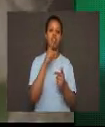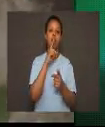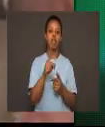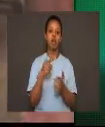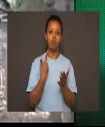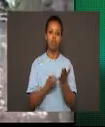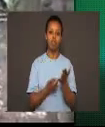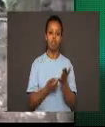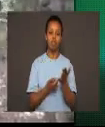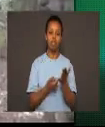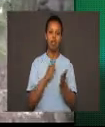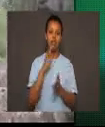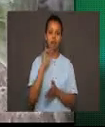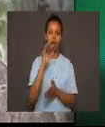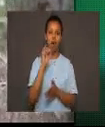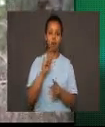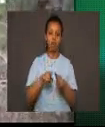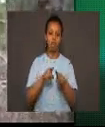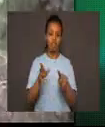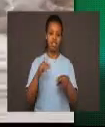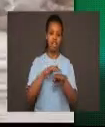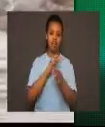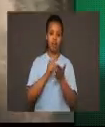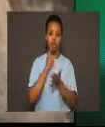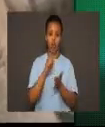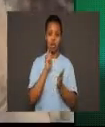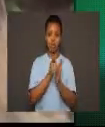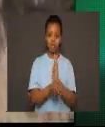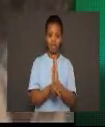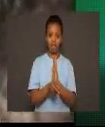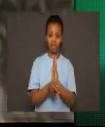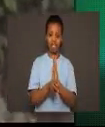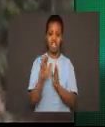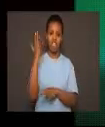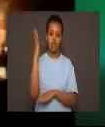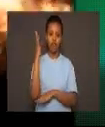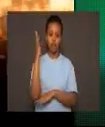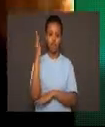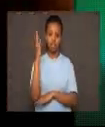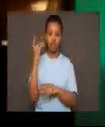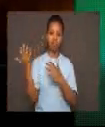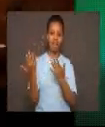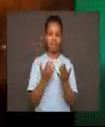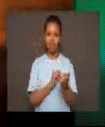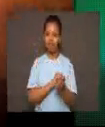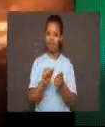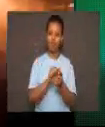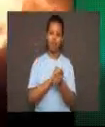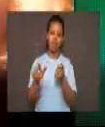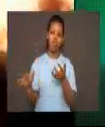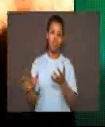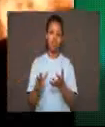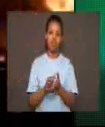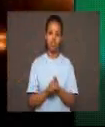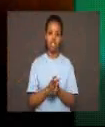on biodiversity, such as the depletion of forests and the loss of